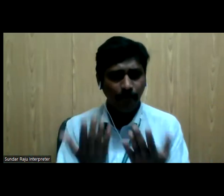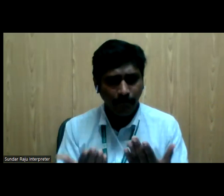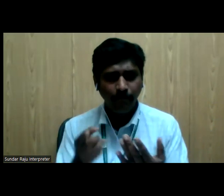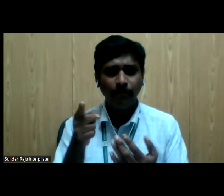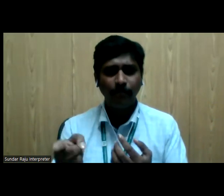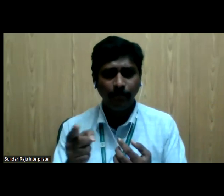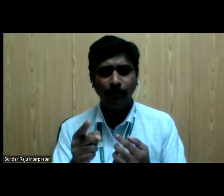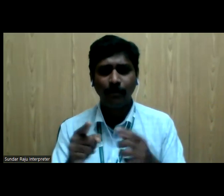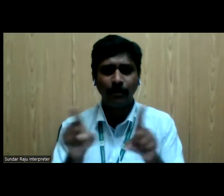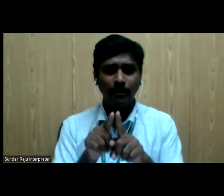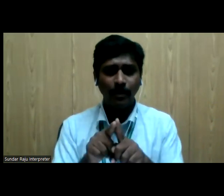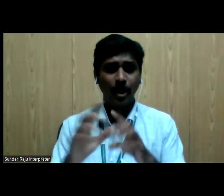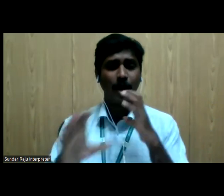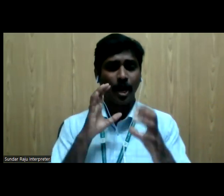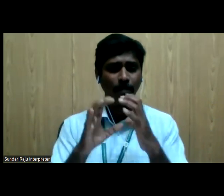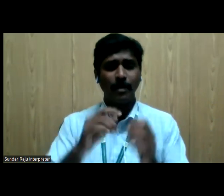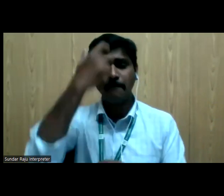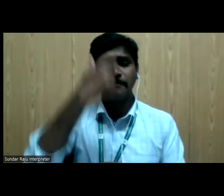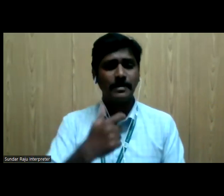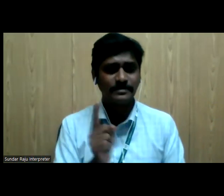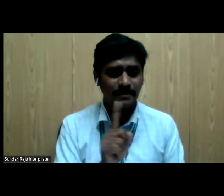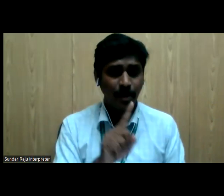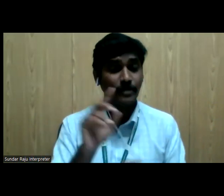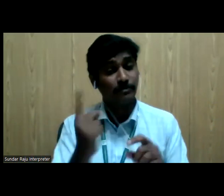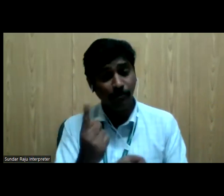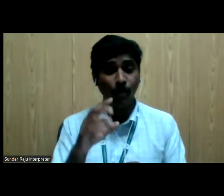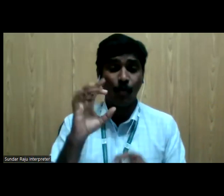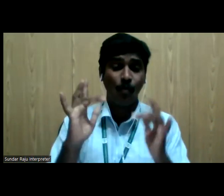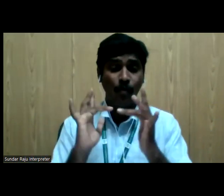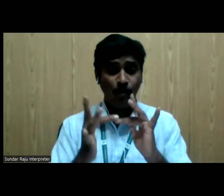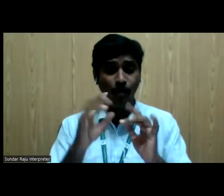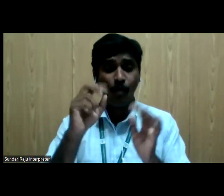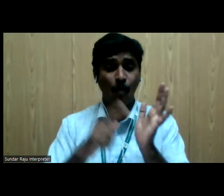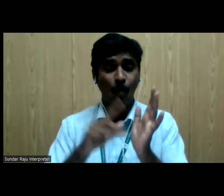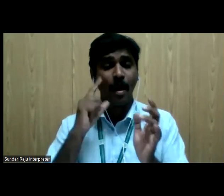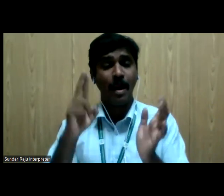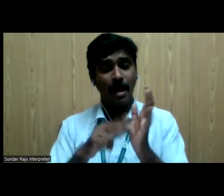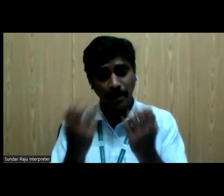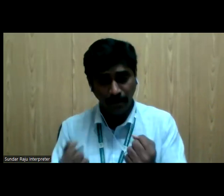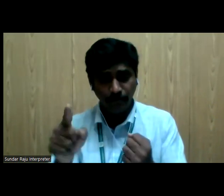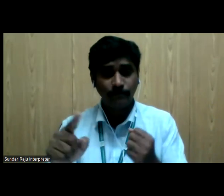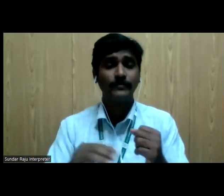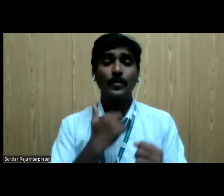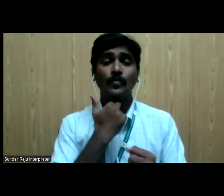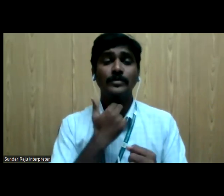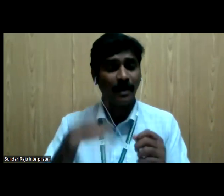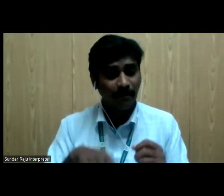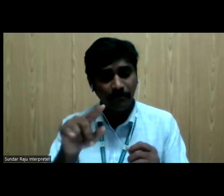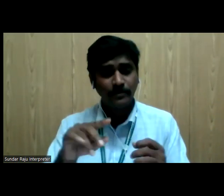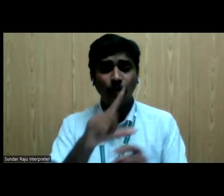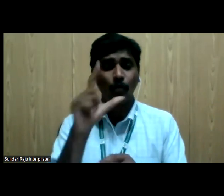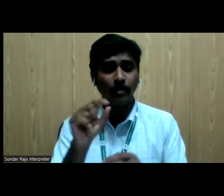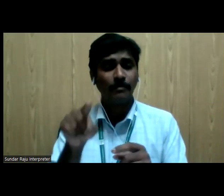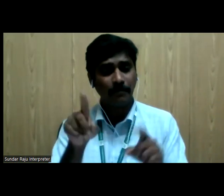peer community that meets not only in person, but also online, and also actively assists each other through WhatsApp. Thanks